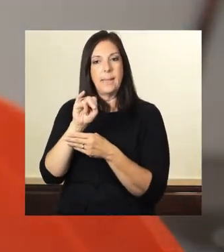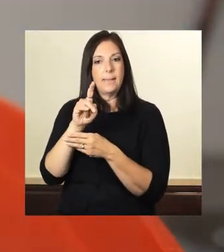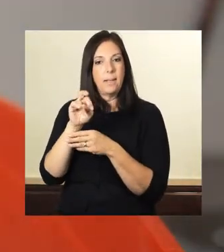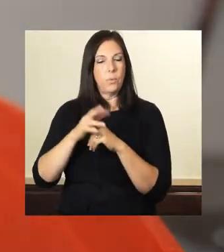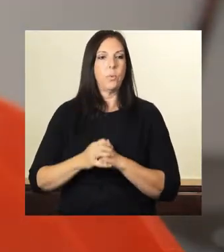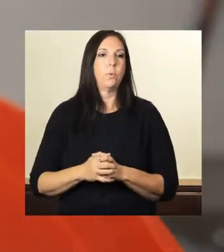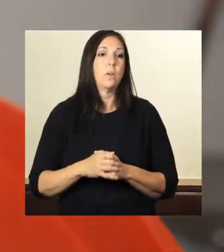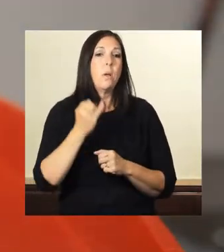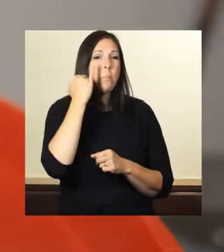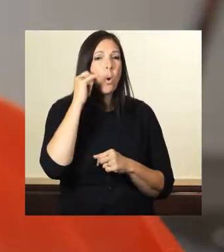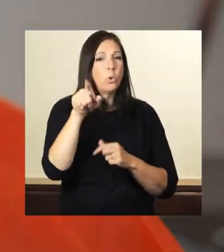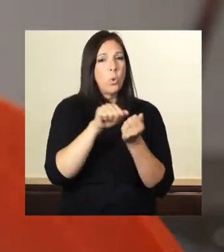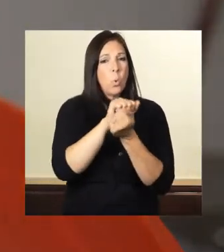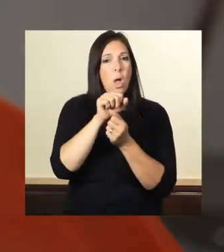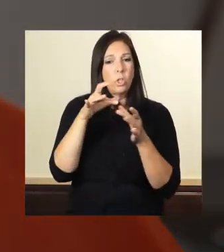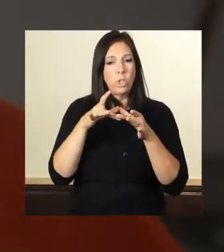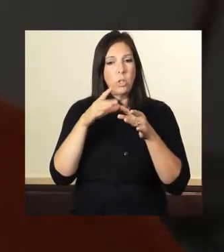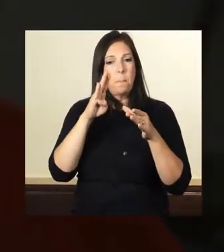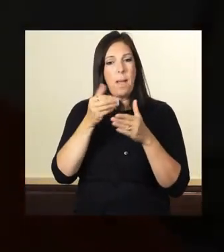clean sanitizer.